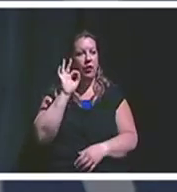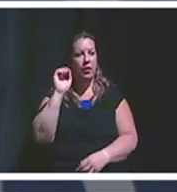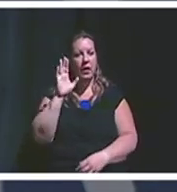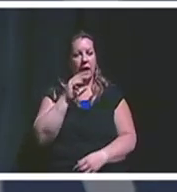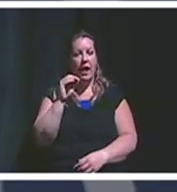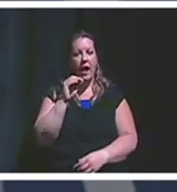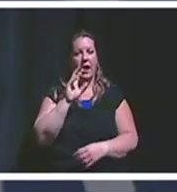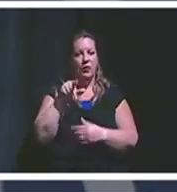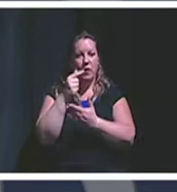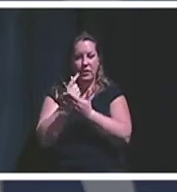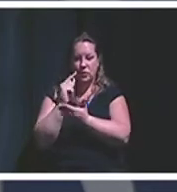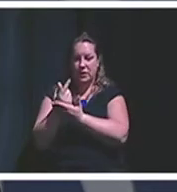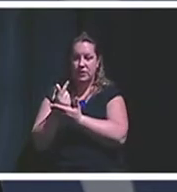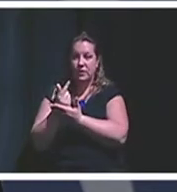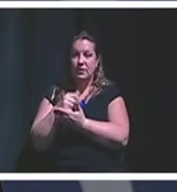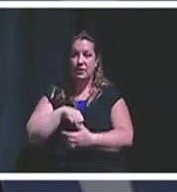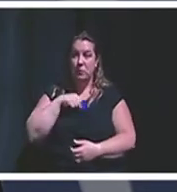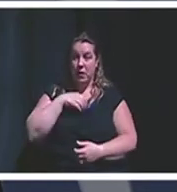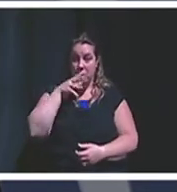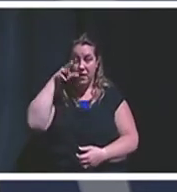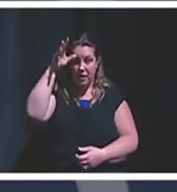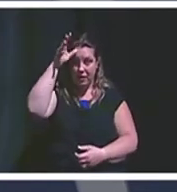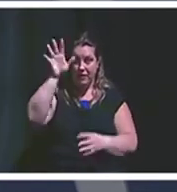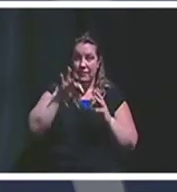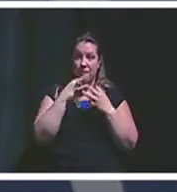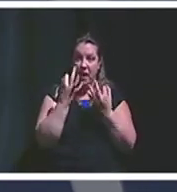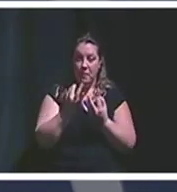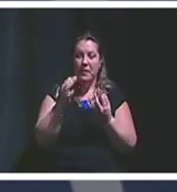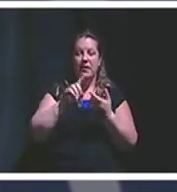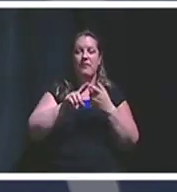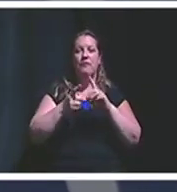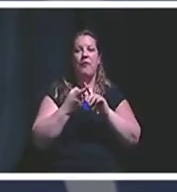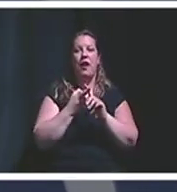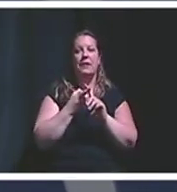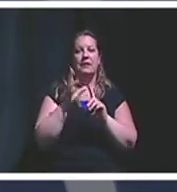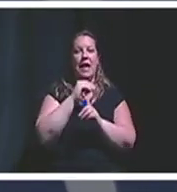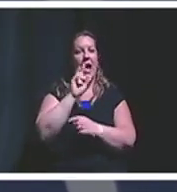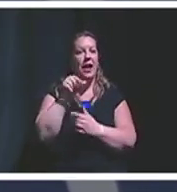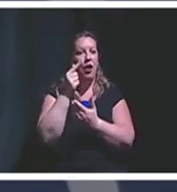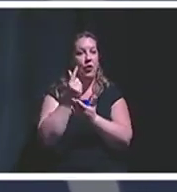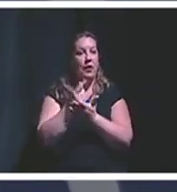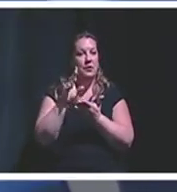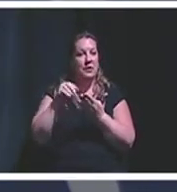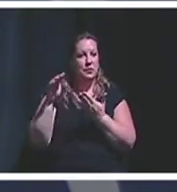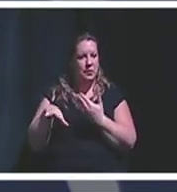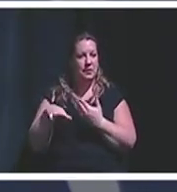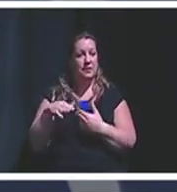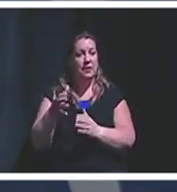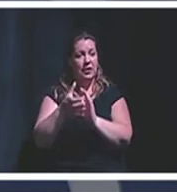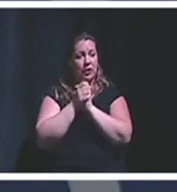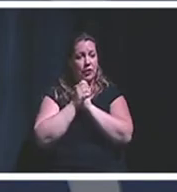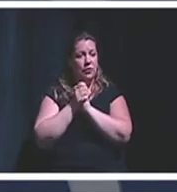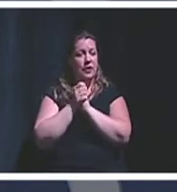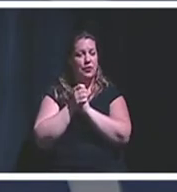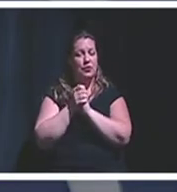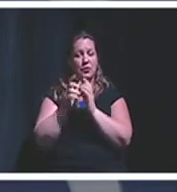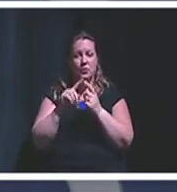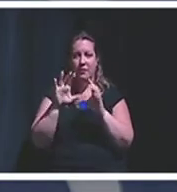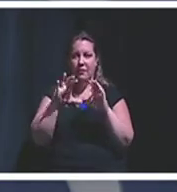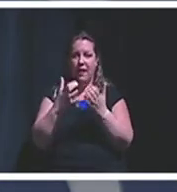parents, family, friends, and graduates. Congratulations to the class